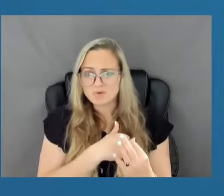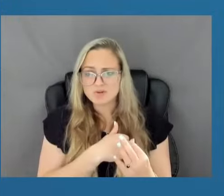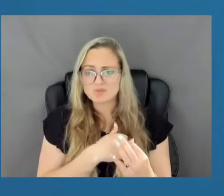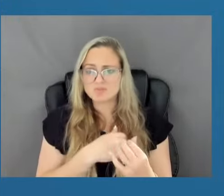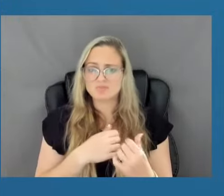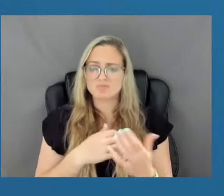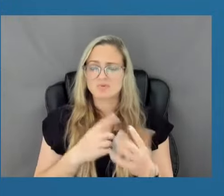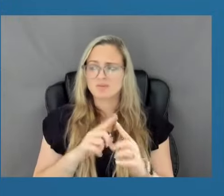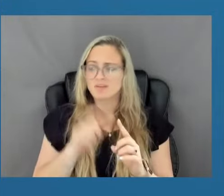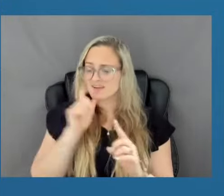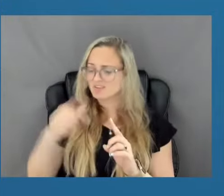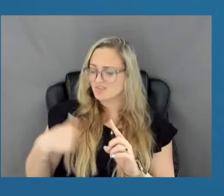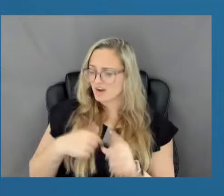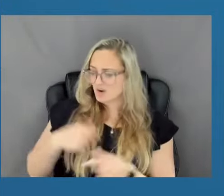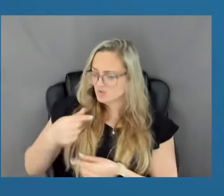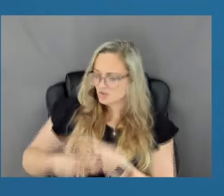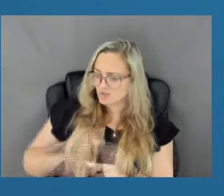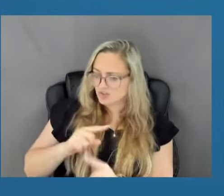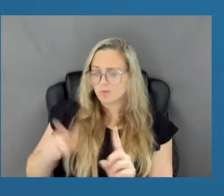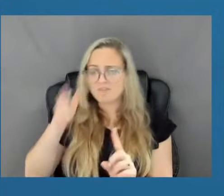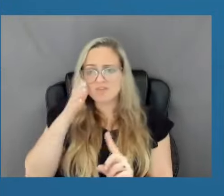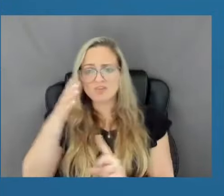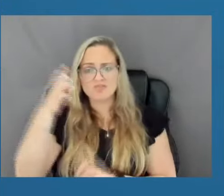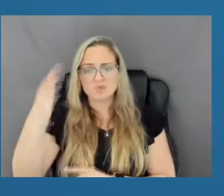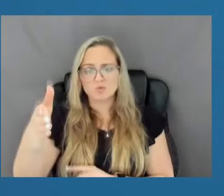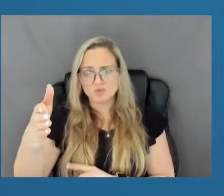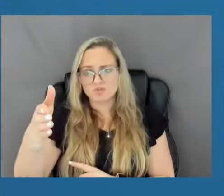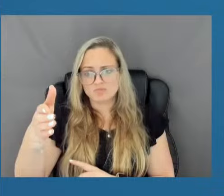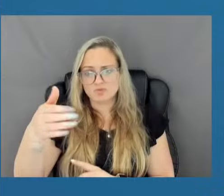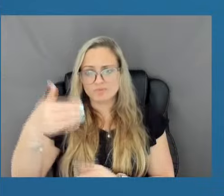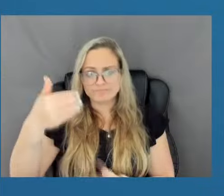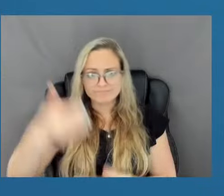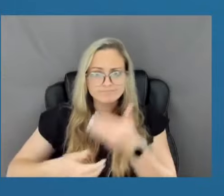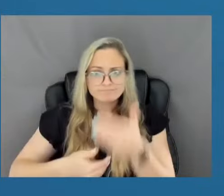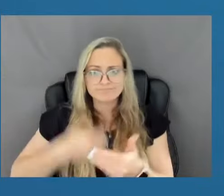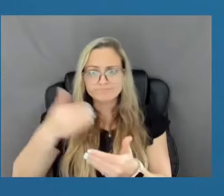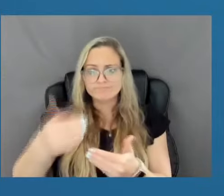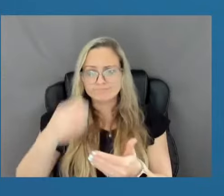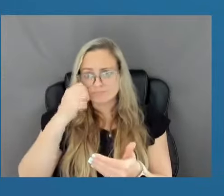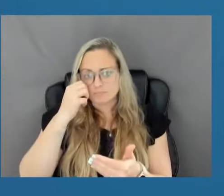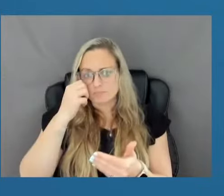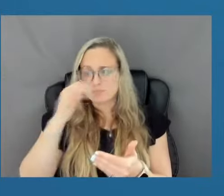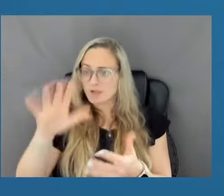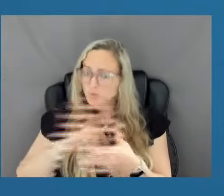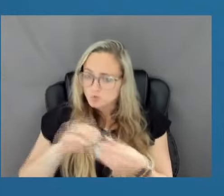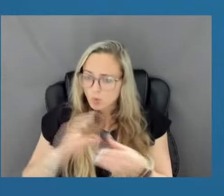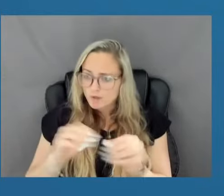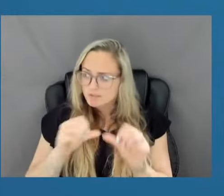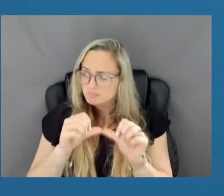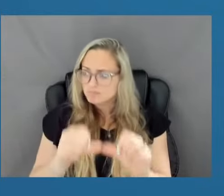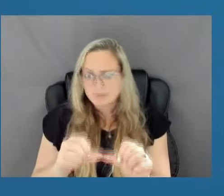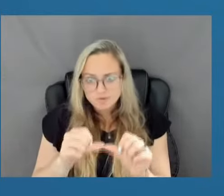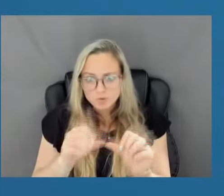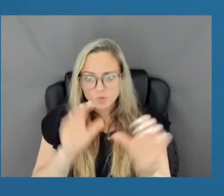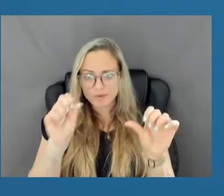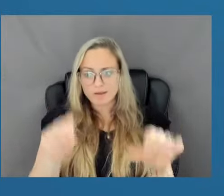our generation, but for generations to come, that their stories will live in this